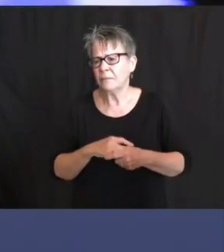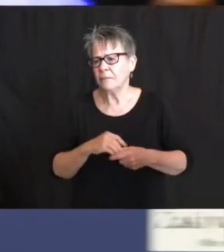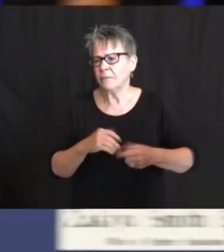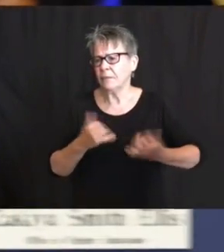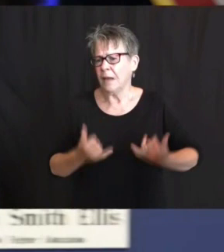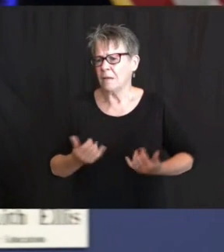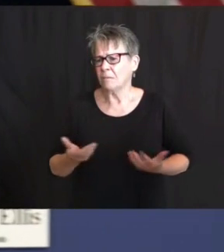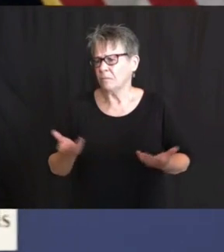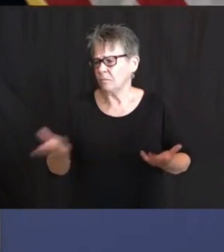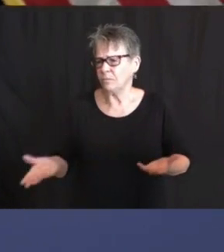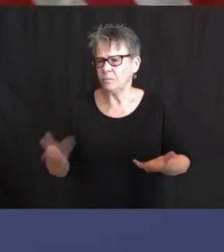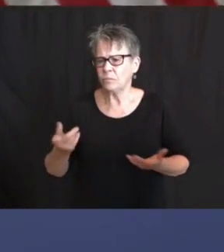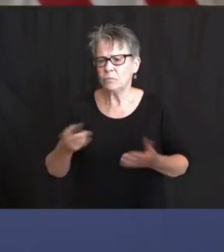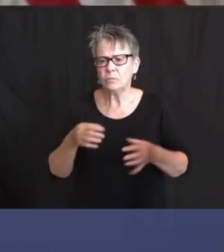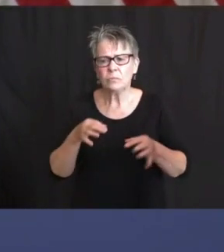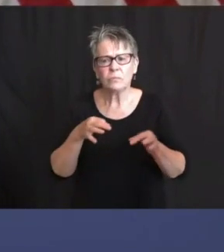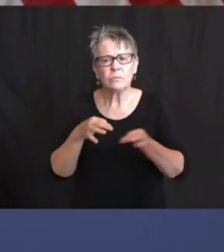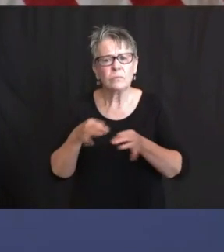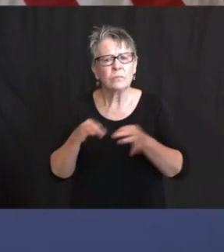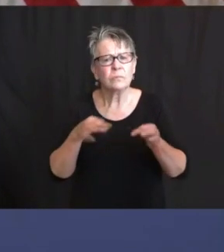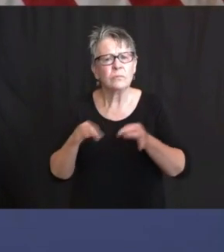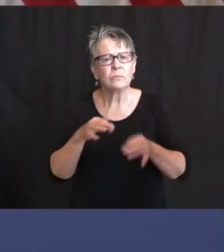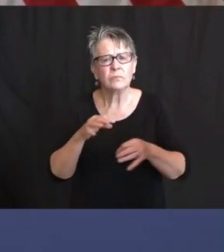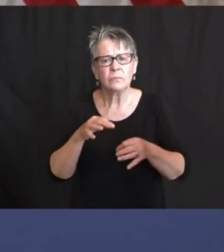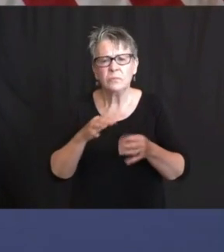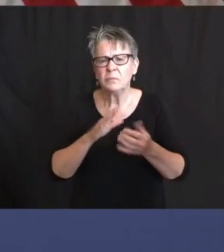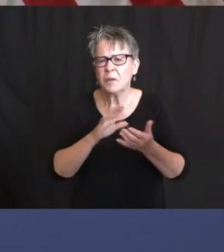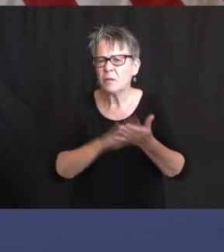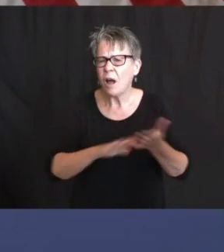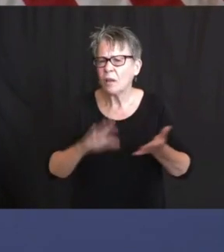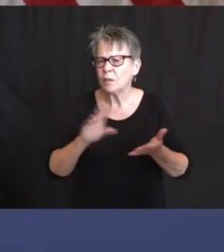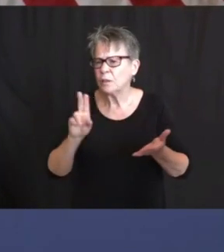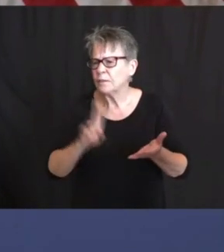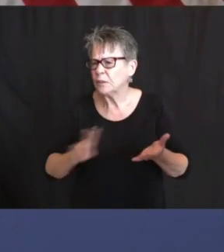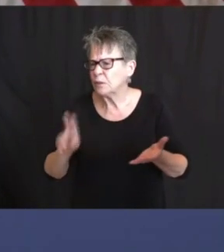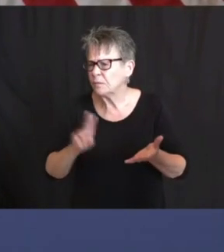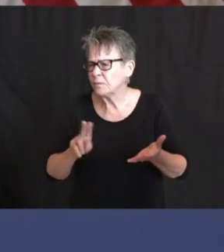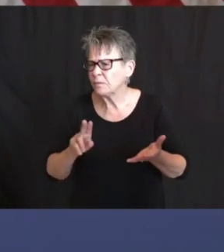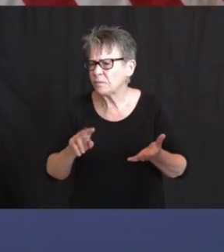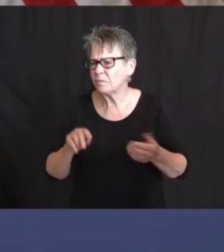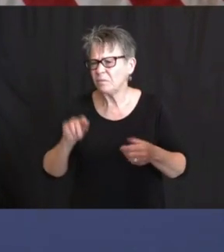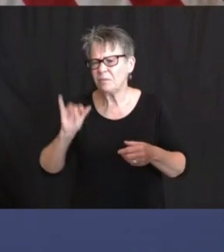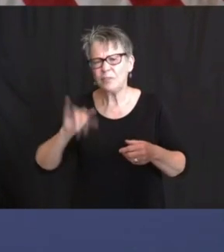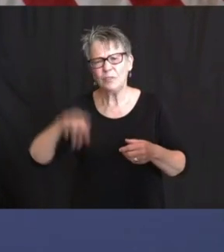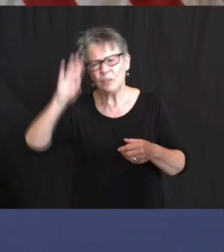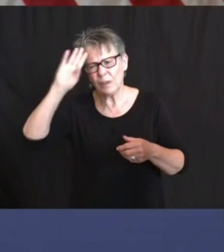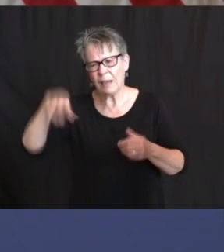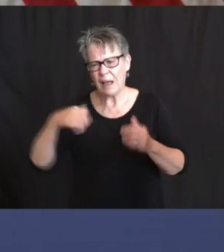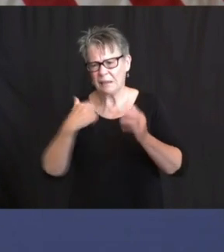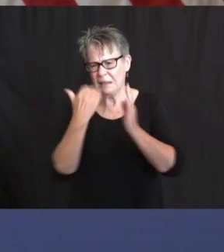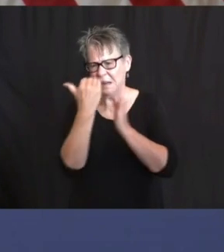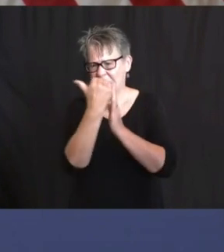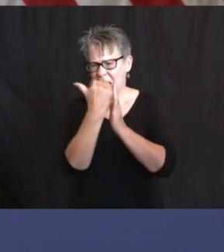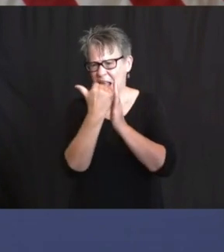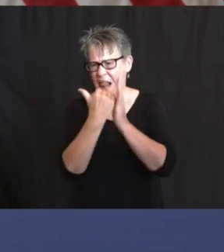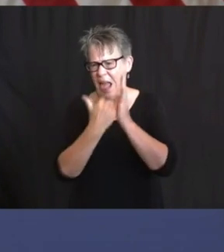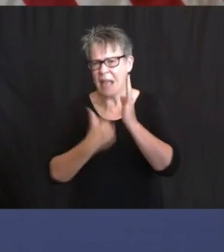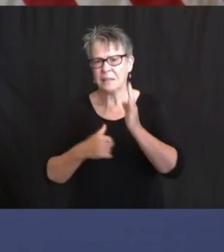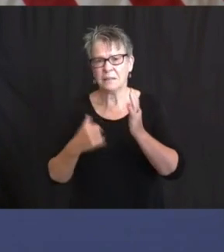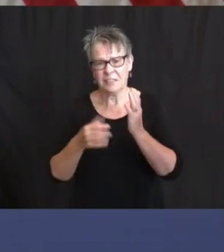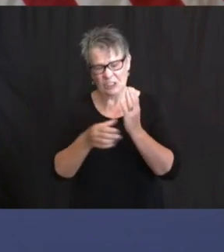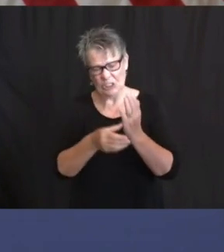Absolutely, and I will say our guidance is 20-plus pages long, so I don't think any institution will think it's completely up to them to determine how to do